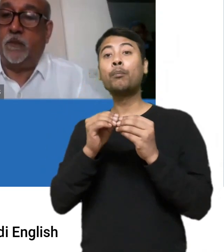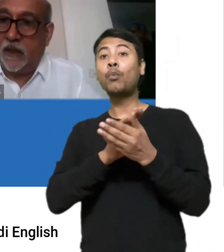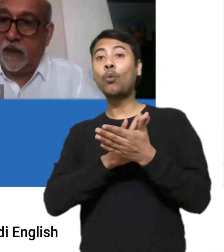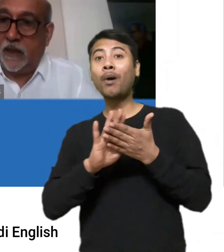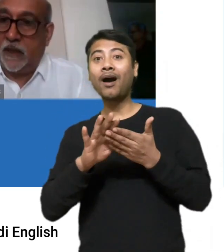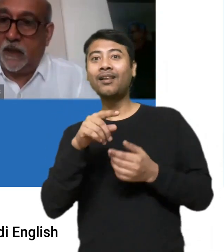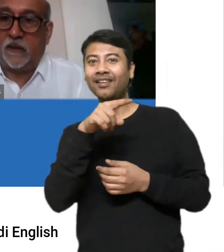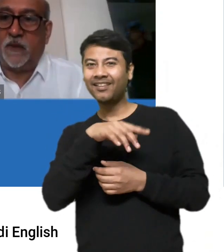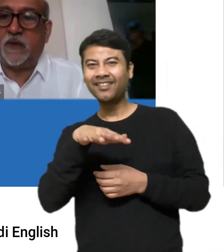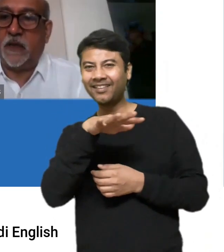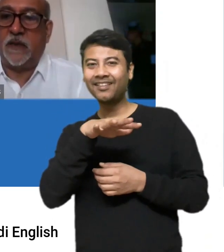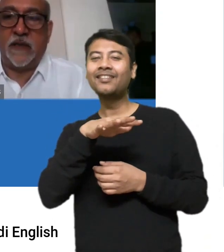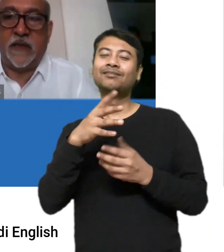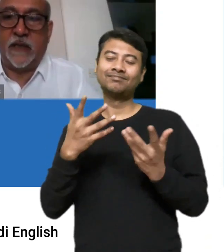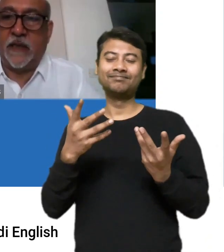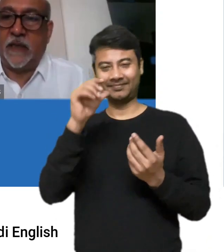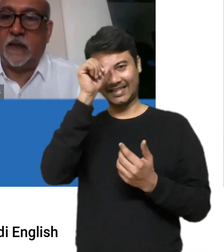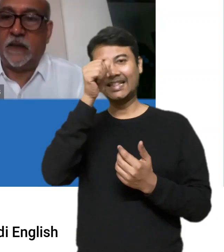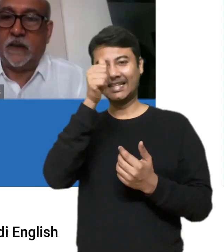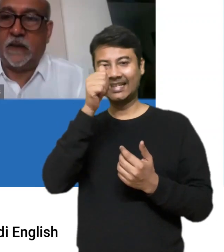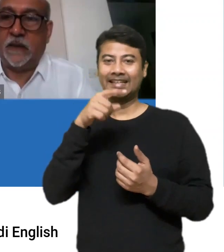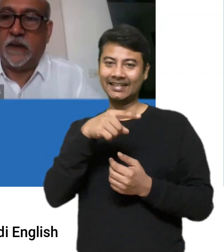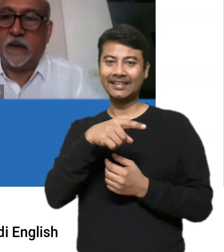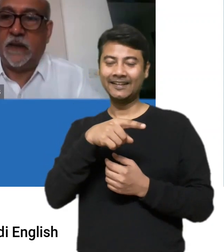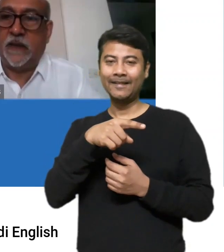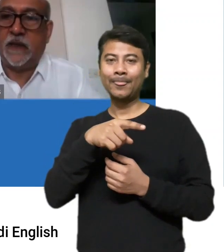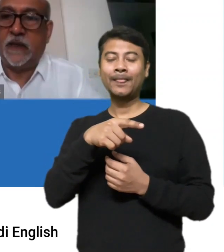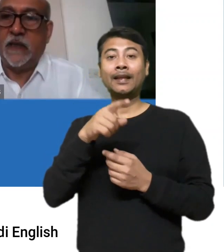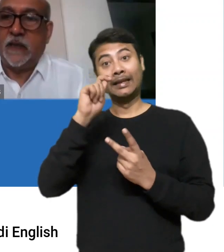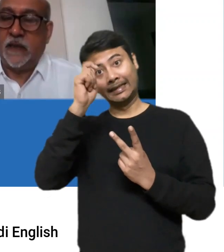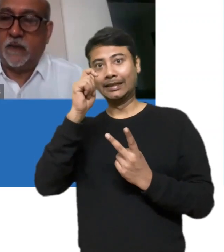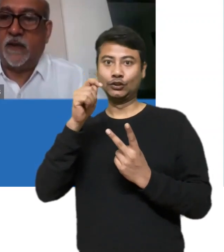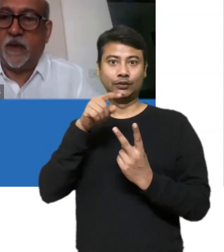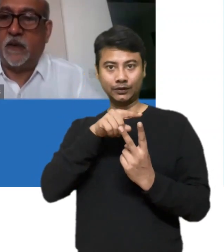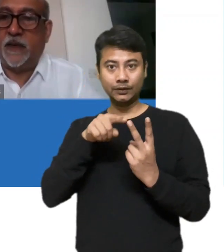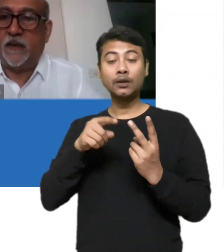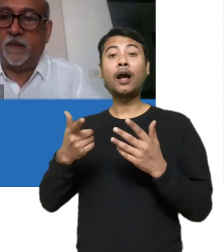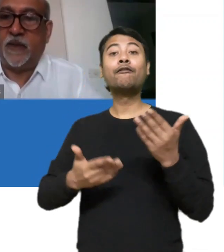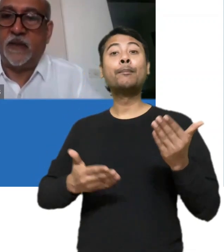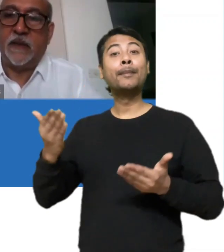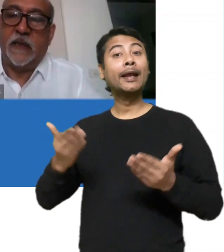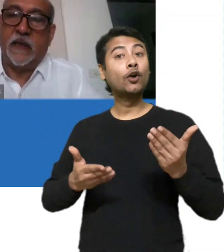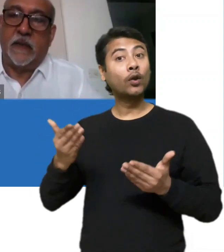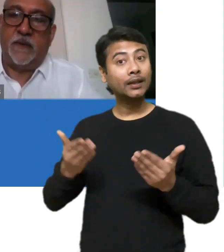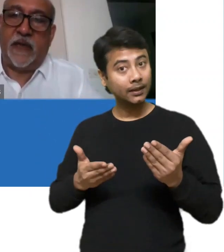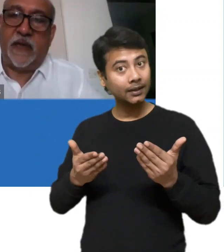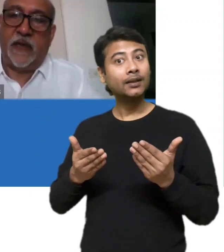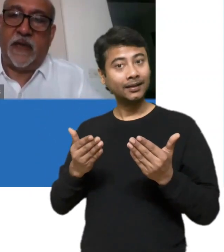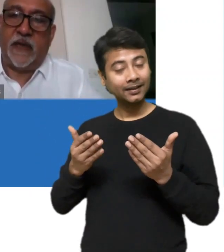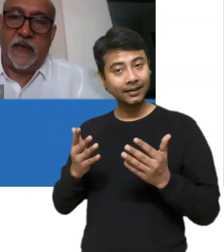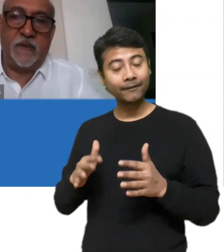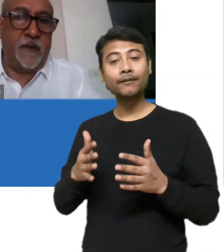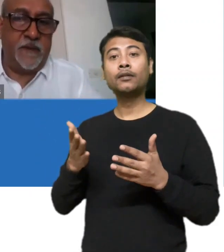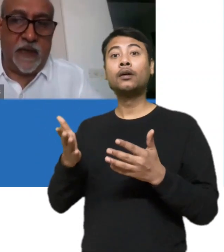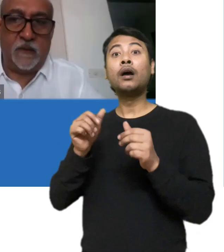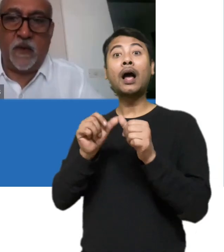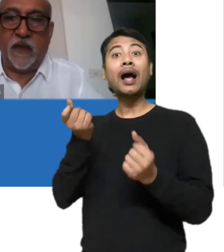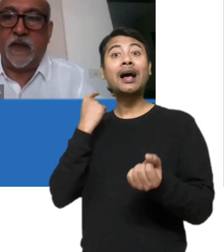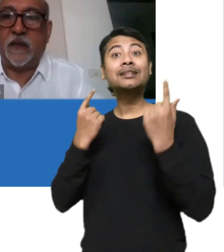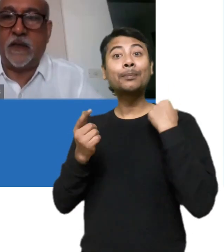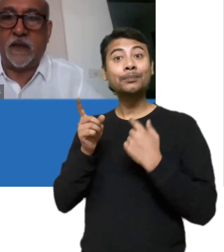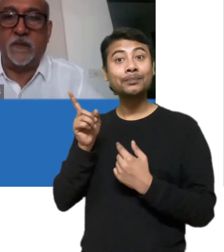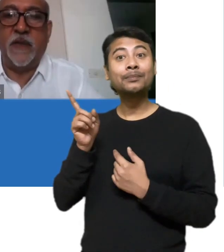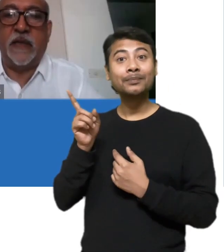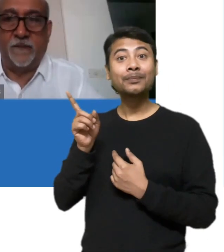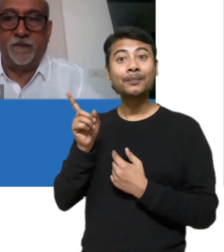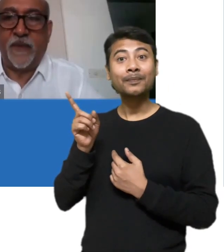In Bhopal, of course, there's Hindi, English. Then we have Bengali interpreters. We have had Assamese.